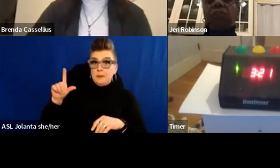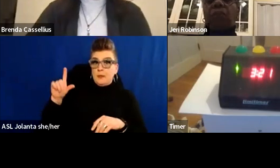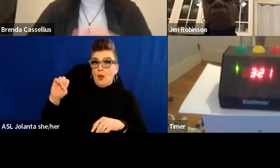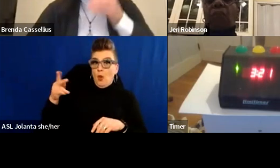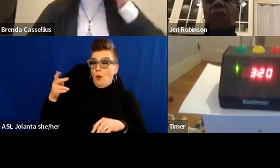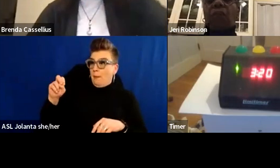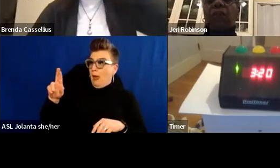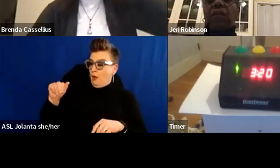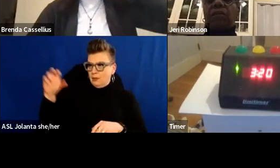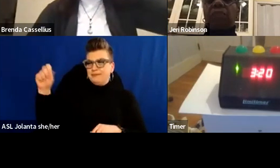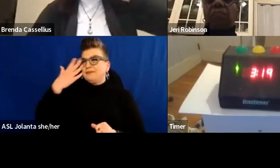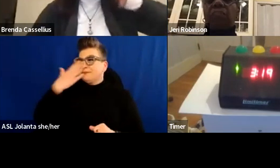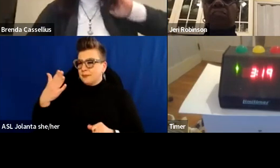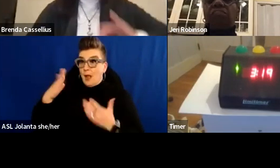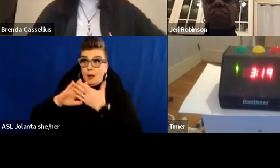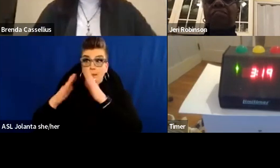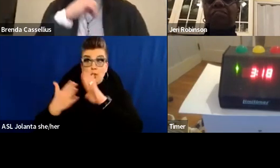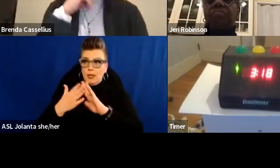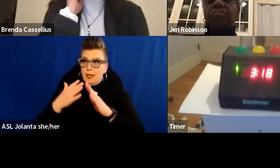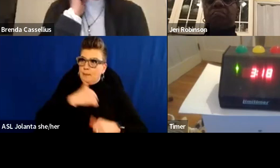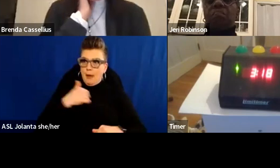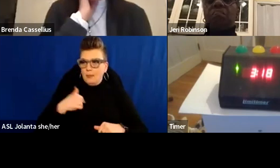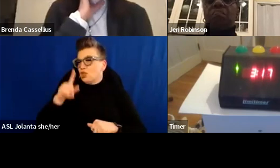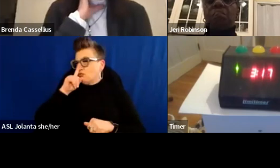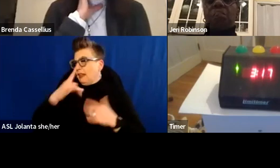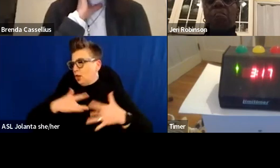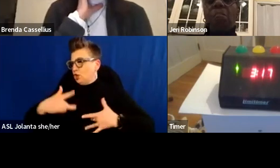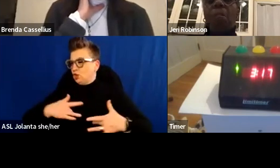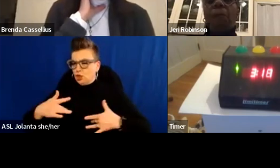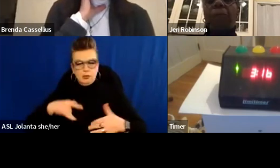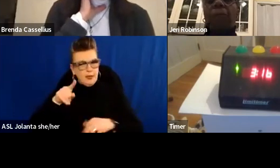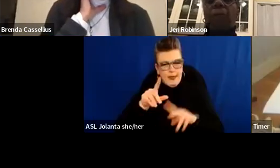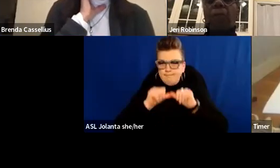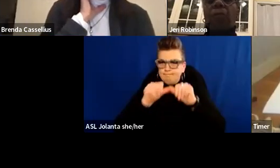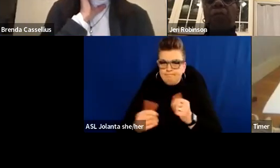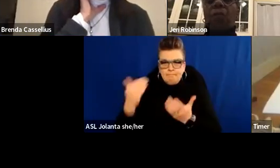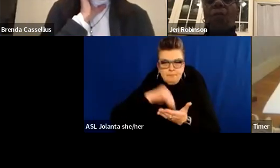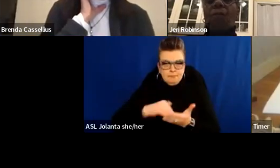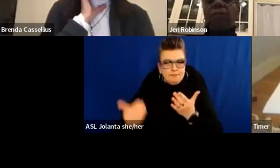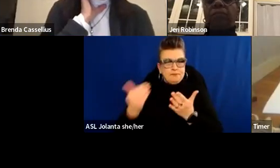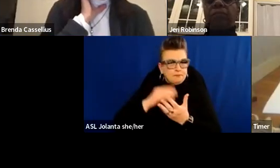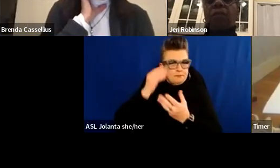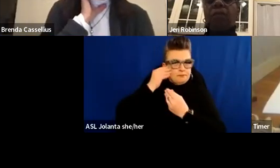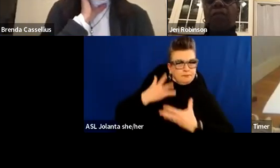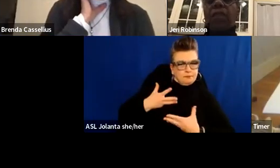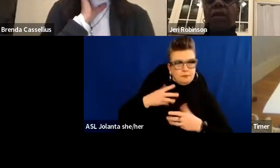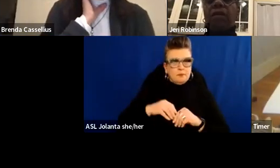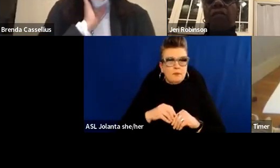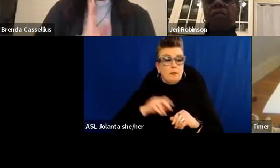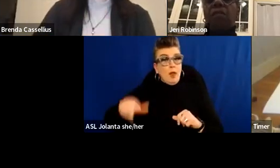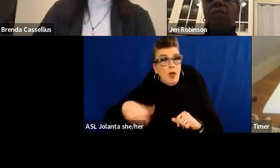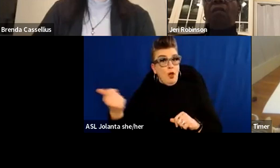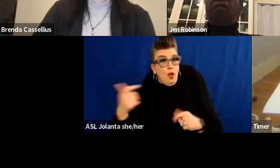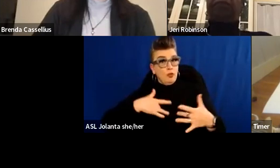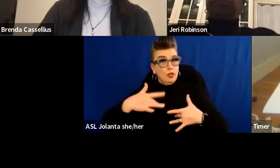top of mind for community members and something that i continue to hear from people i think the other is i also